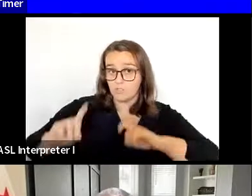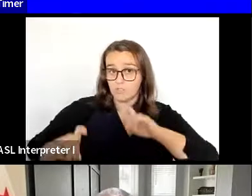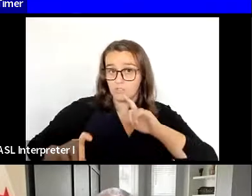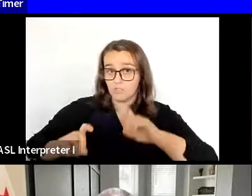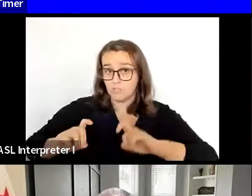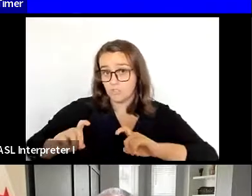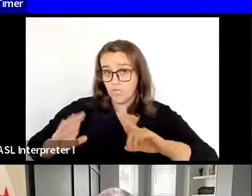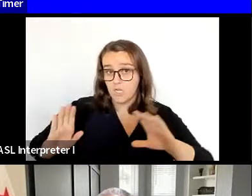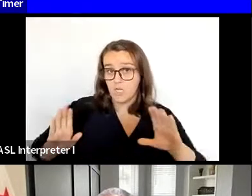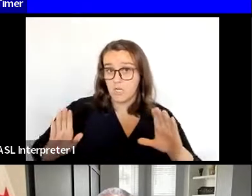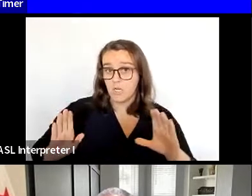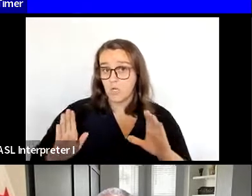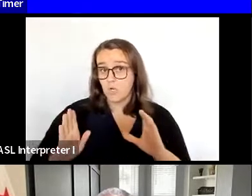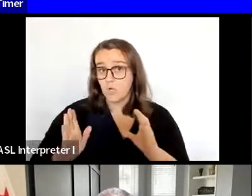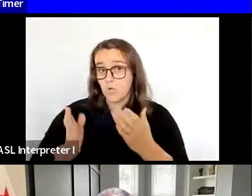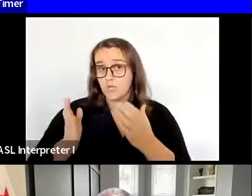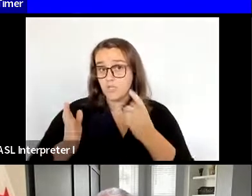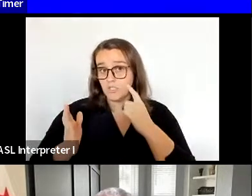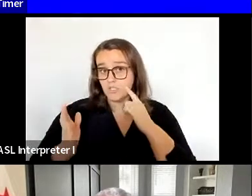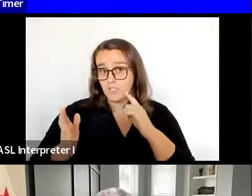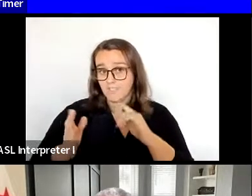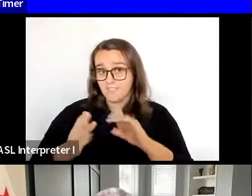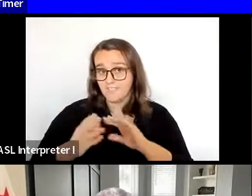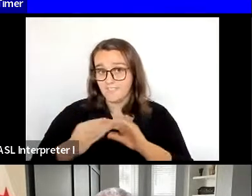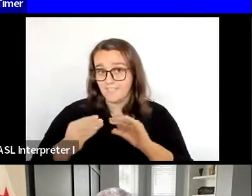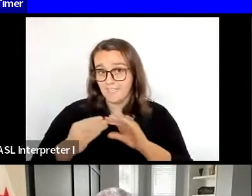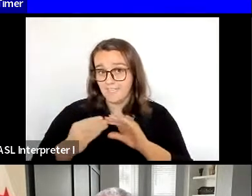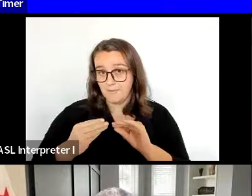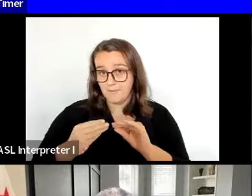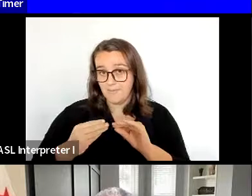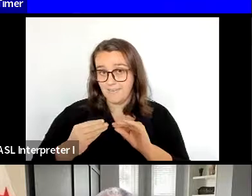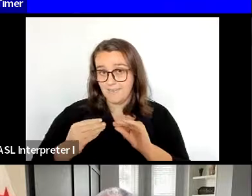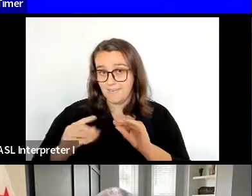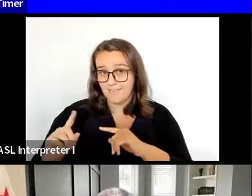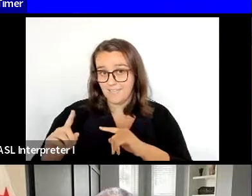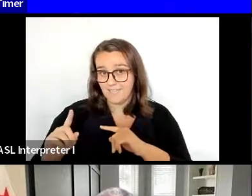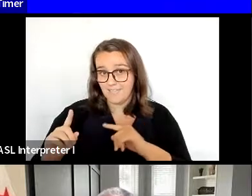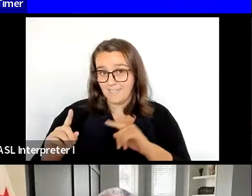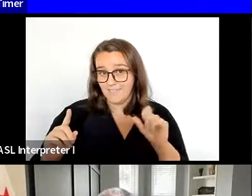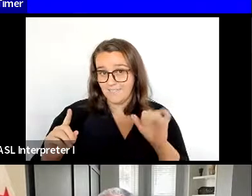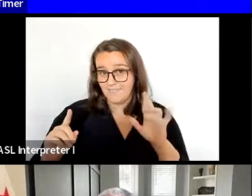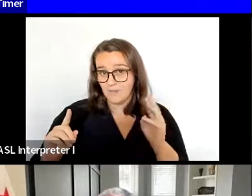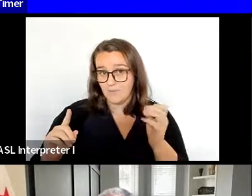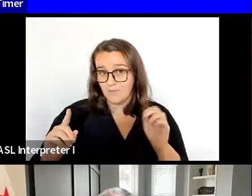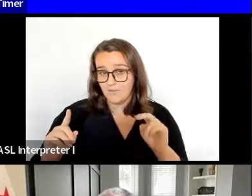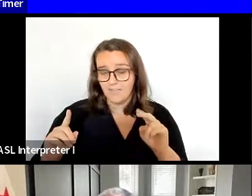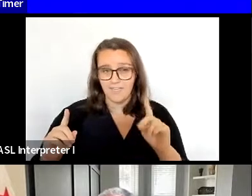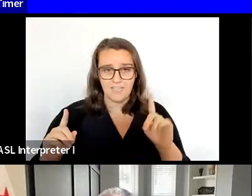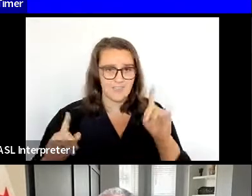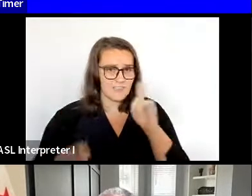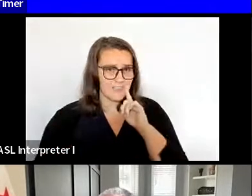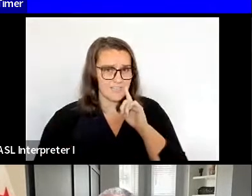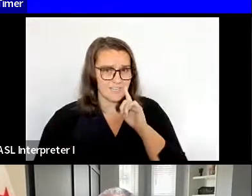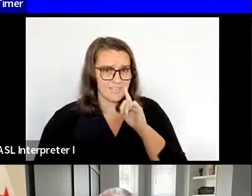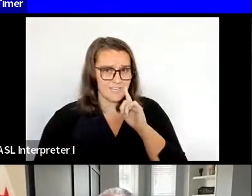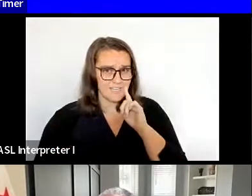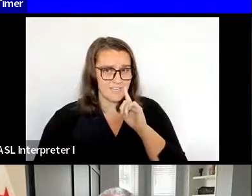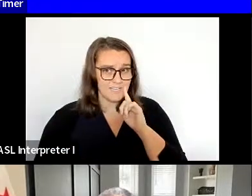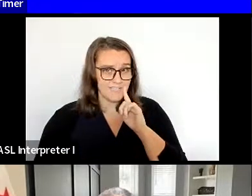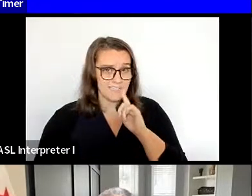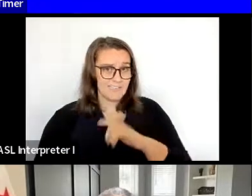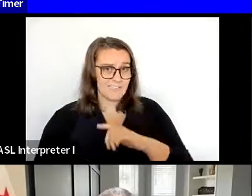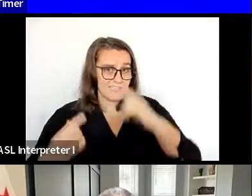encourage a statement question to Councilmember Silverman? I believe it's on the agenda for the